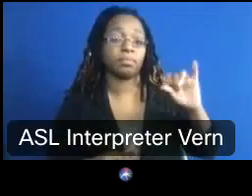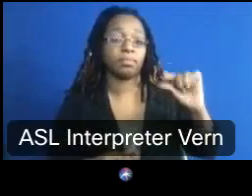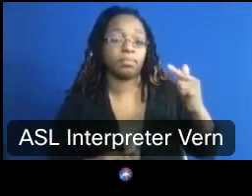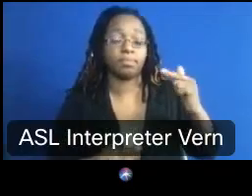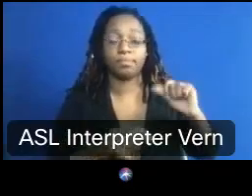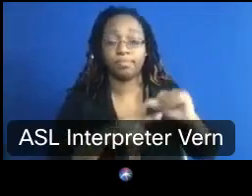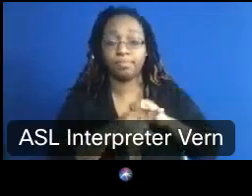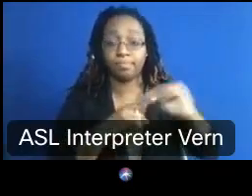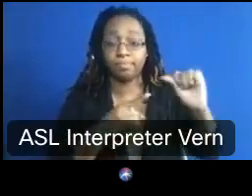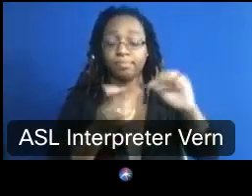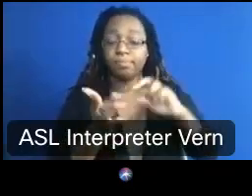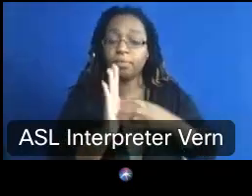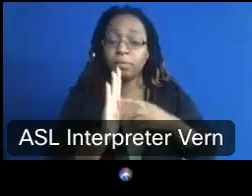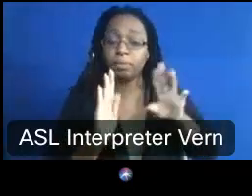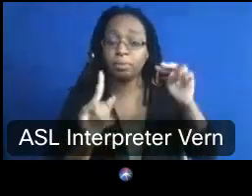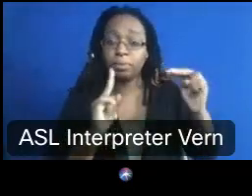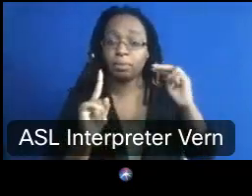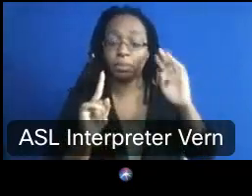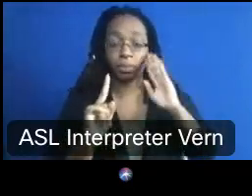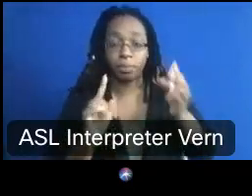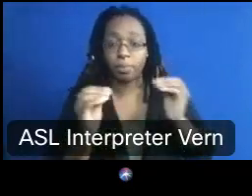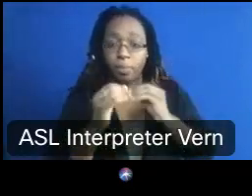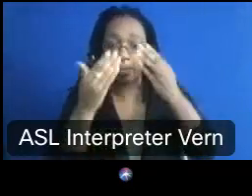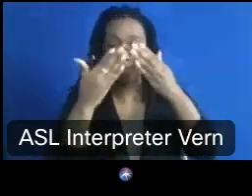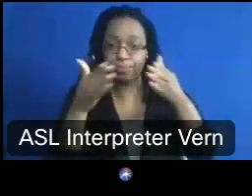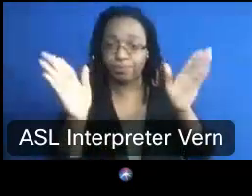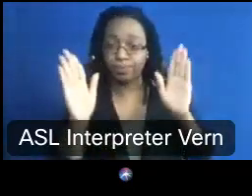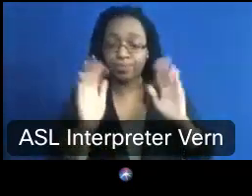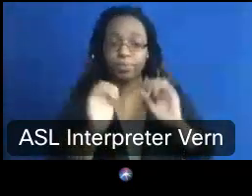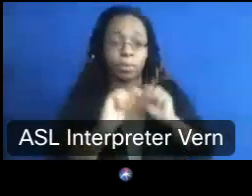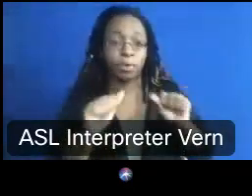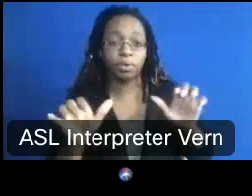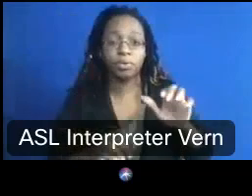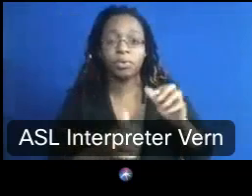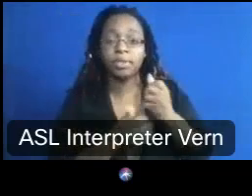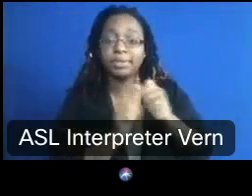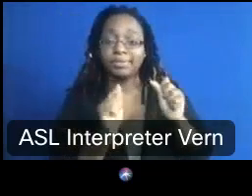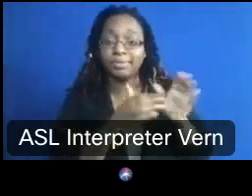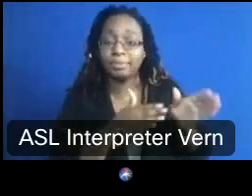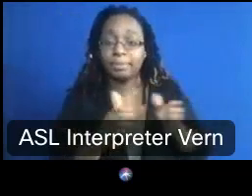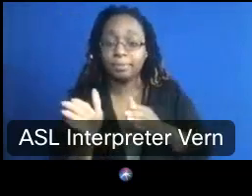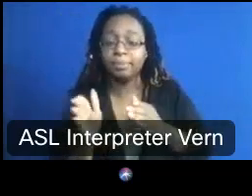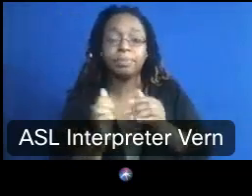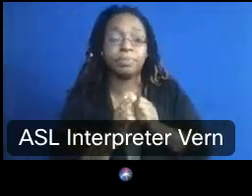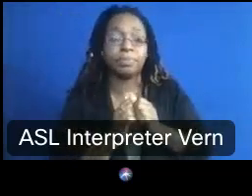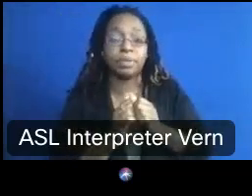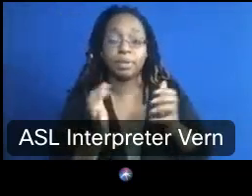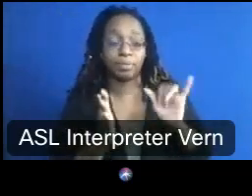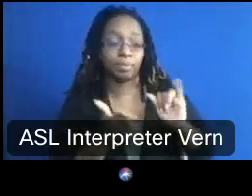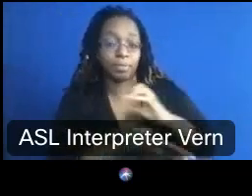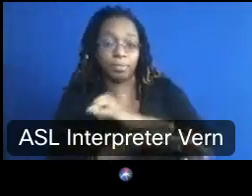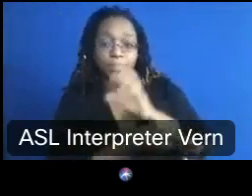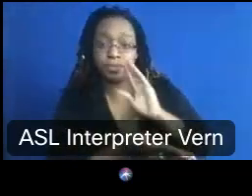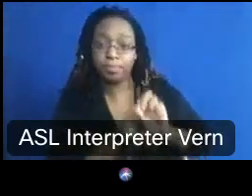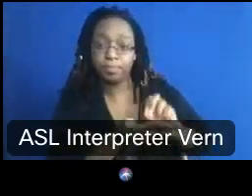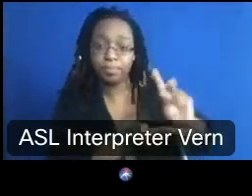broadens their perspective of how to do a safety plan without giving the power back